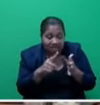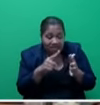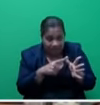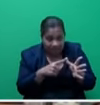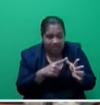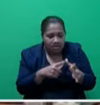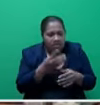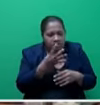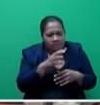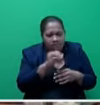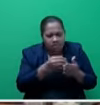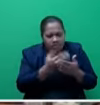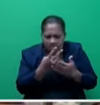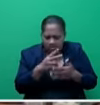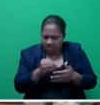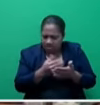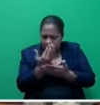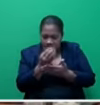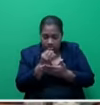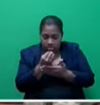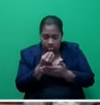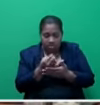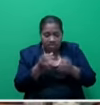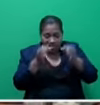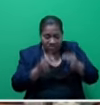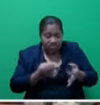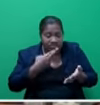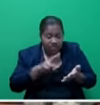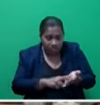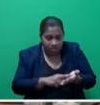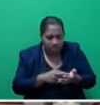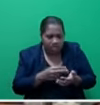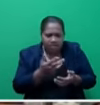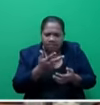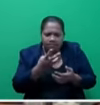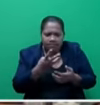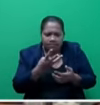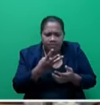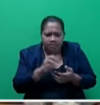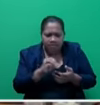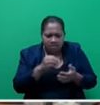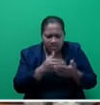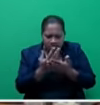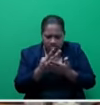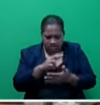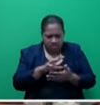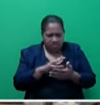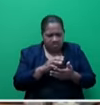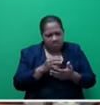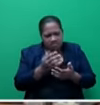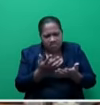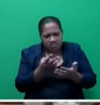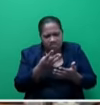and making decisions on an EIA report from 35 days to 30 days. This is subject to all required information being promptly